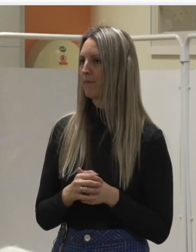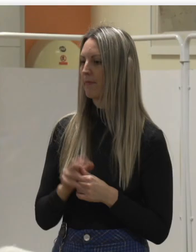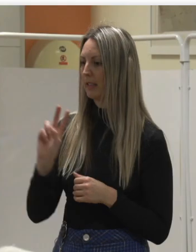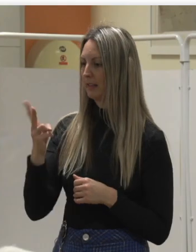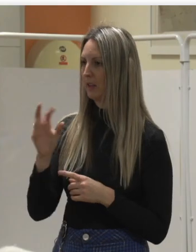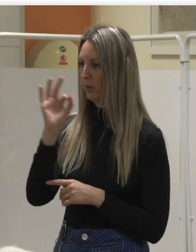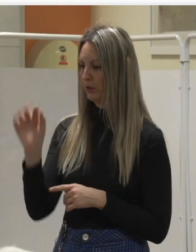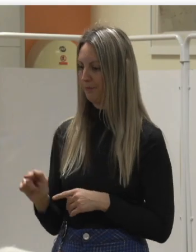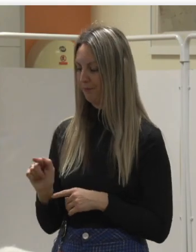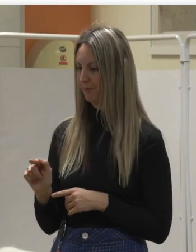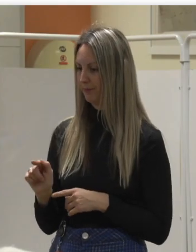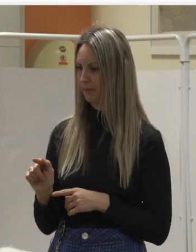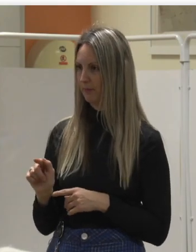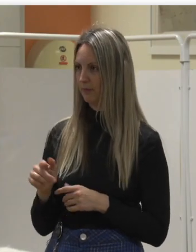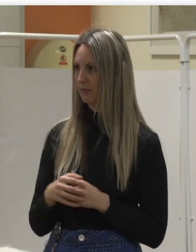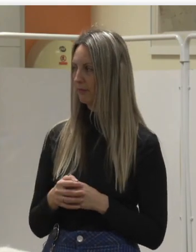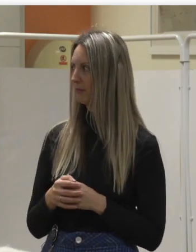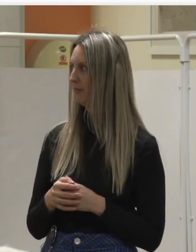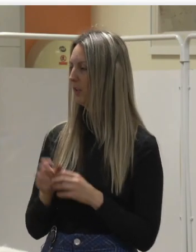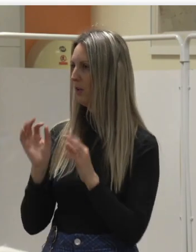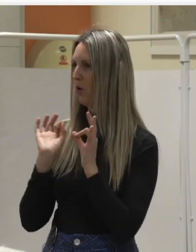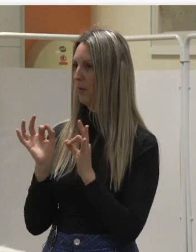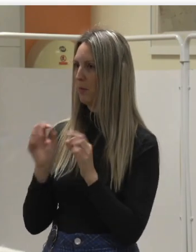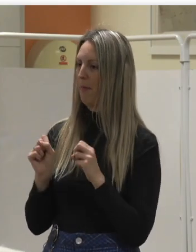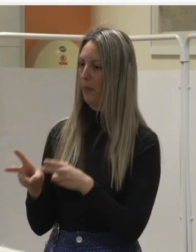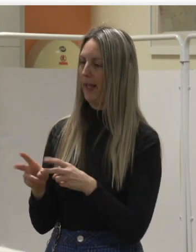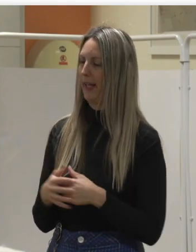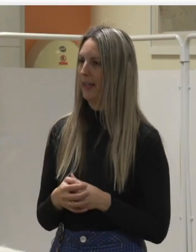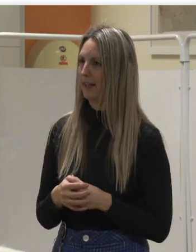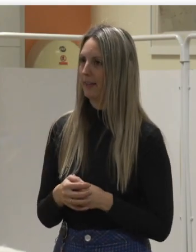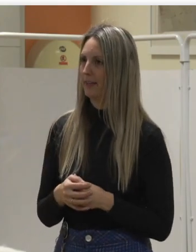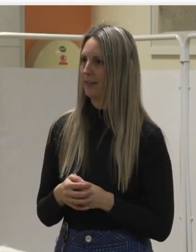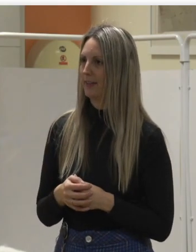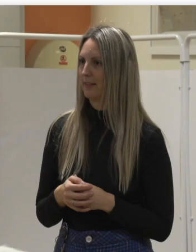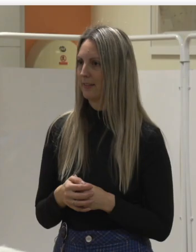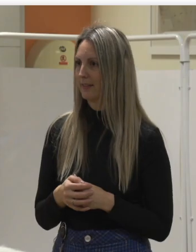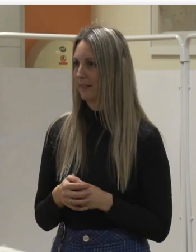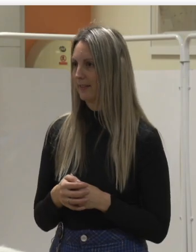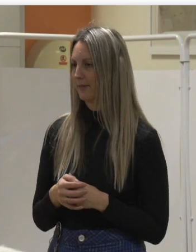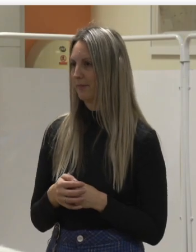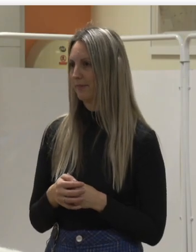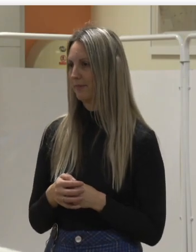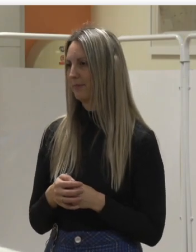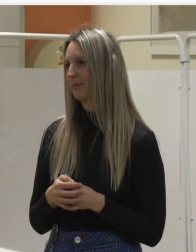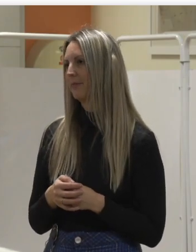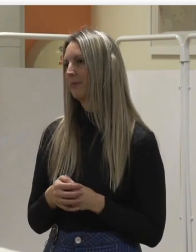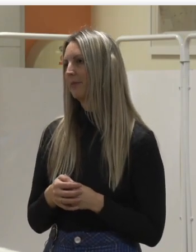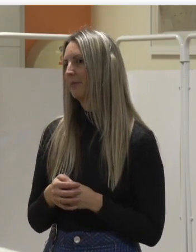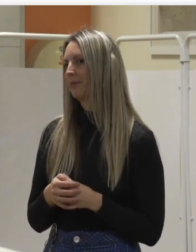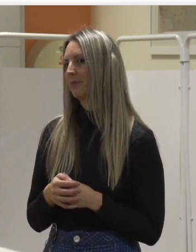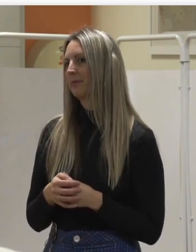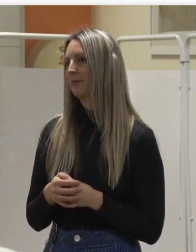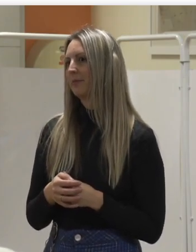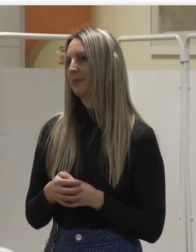Second one, I forgot the second one, sorry. Improving the access. Yes,